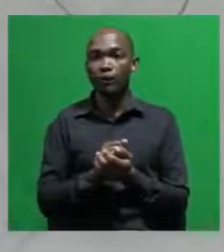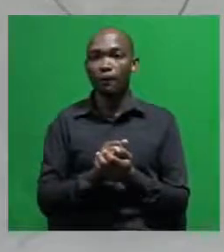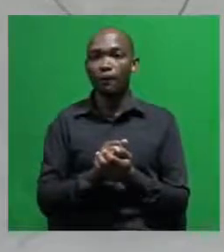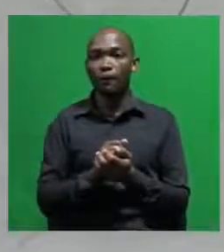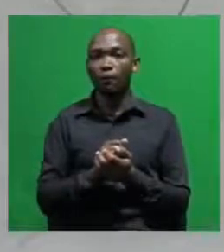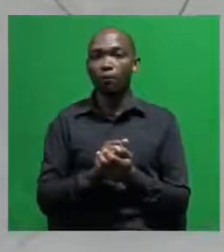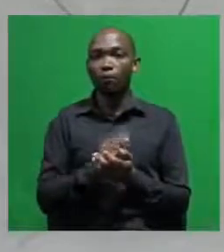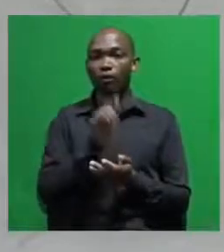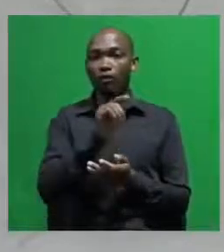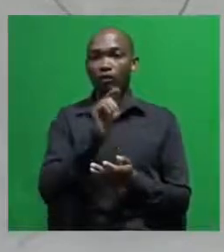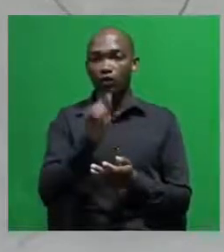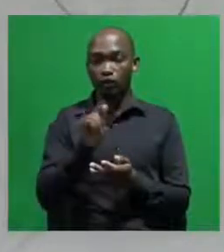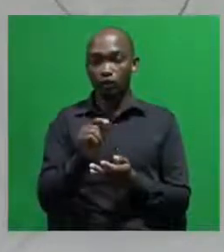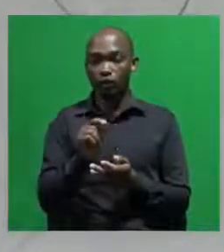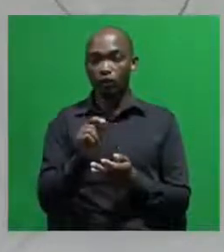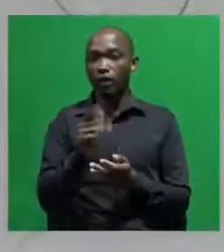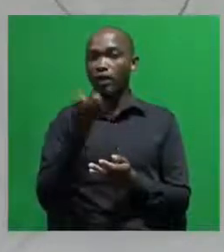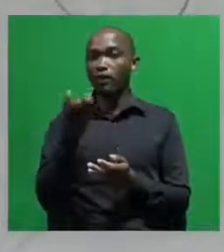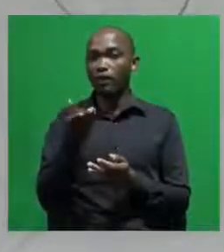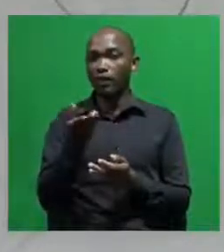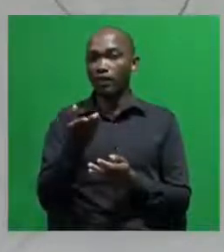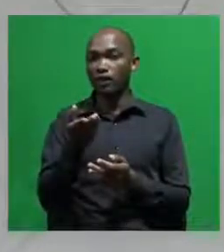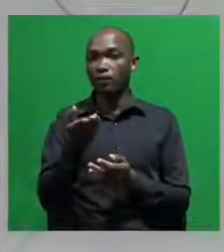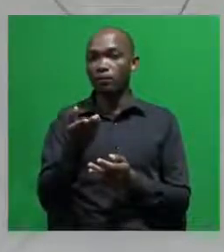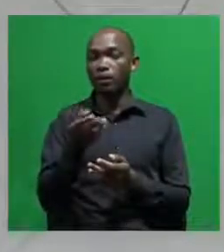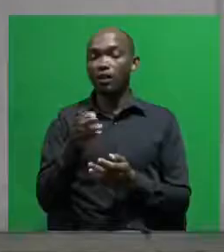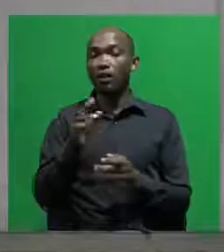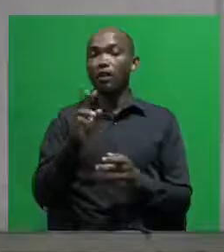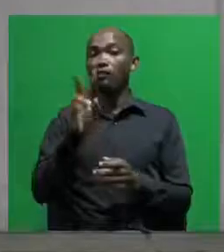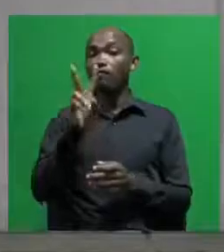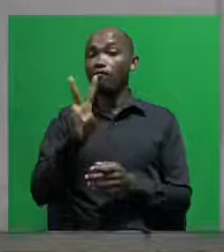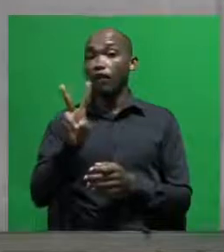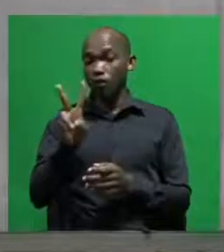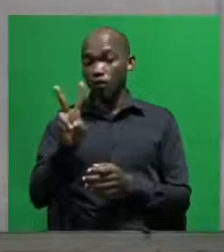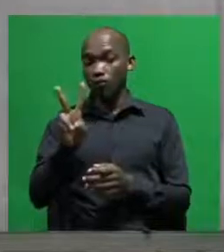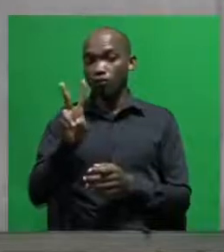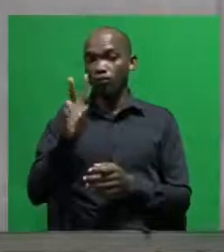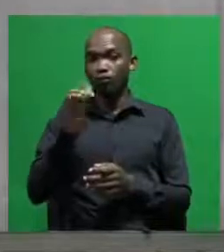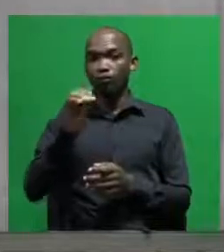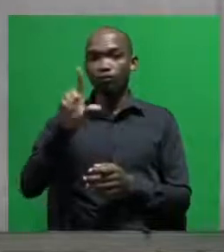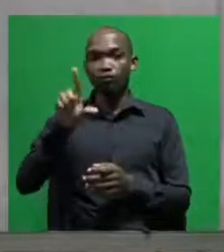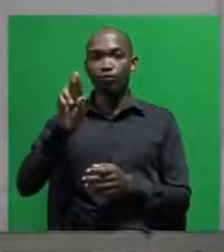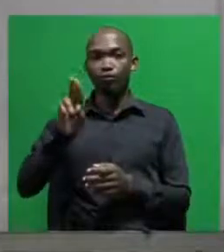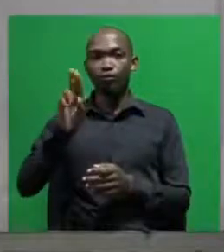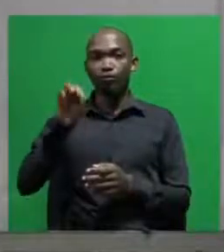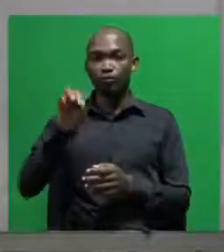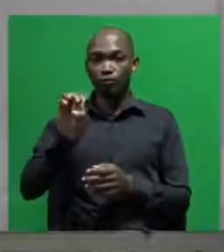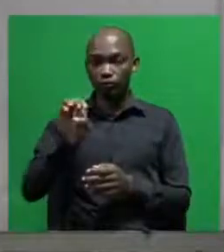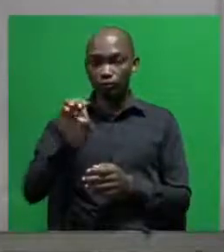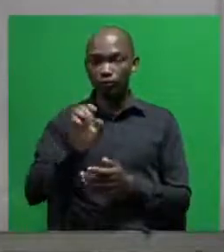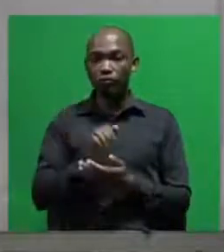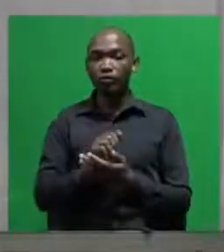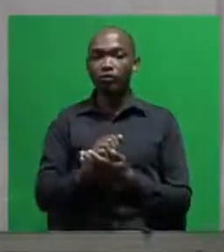ball. We have to conclude that, therefore, the volume